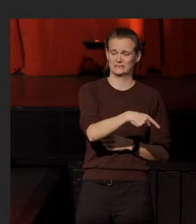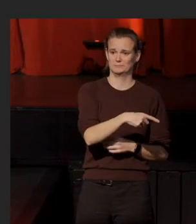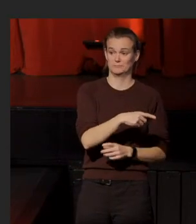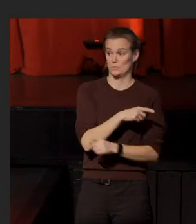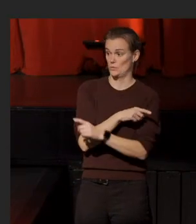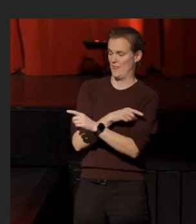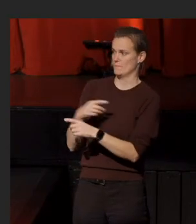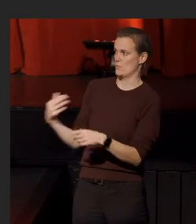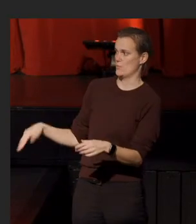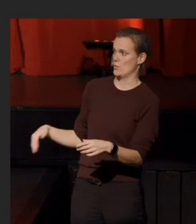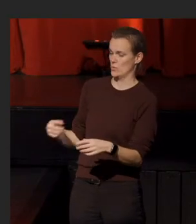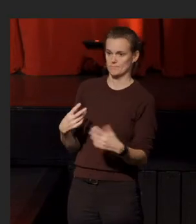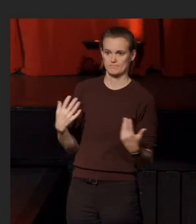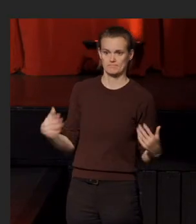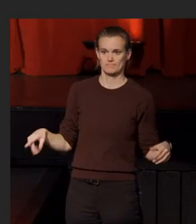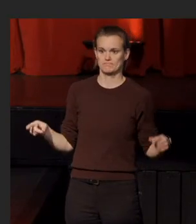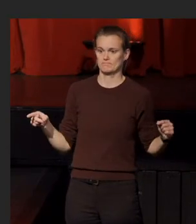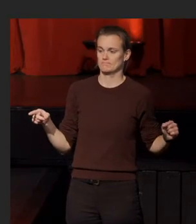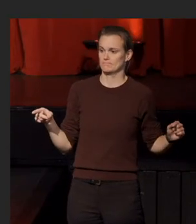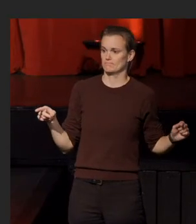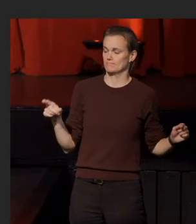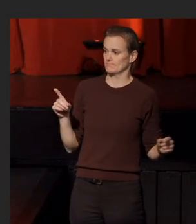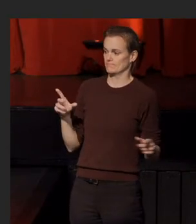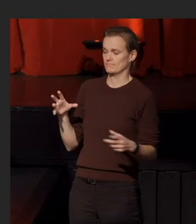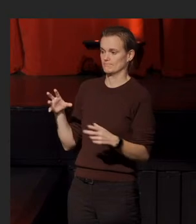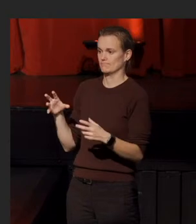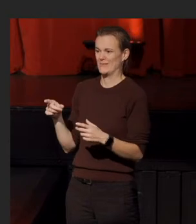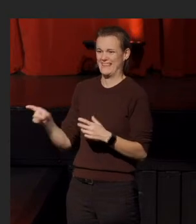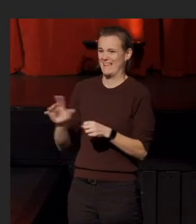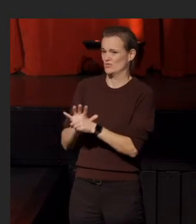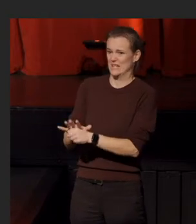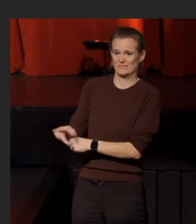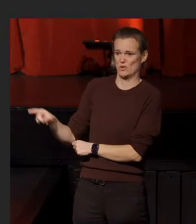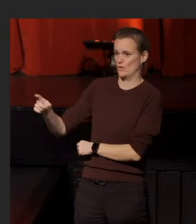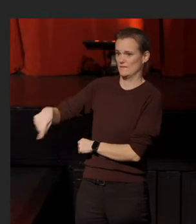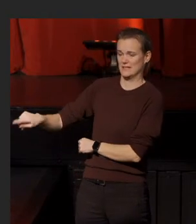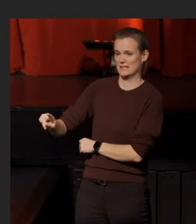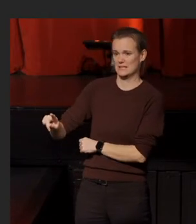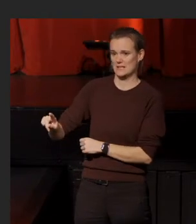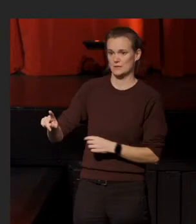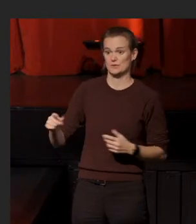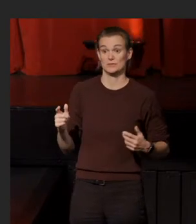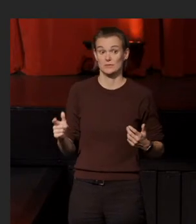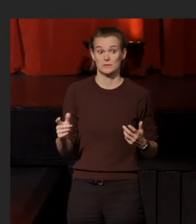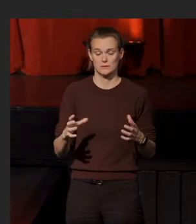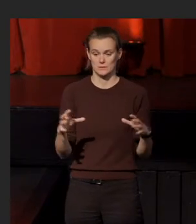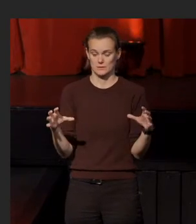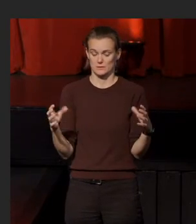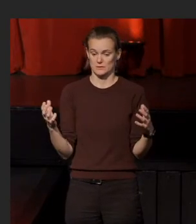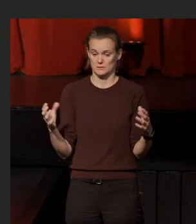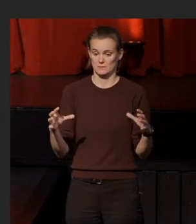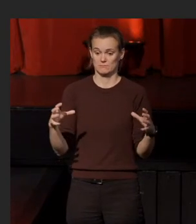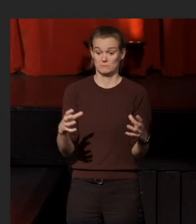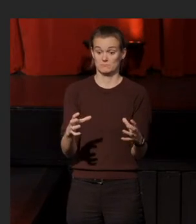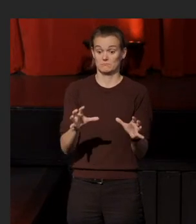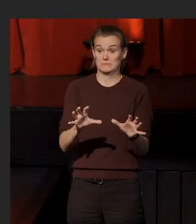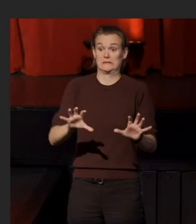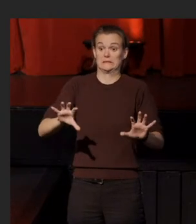politically engaged is too stressful, whatever it is. So I think that that's one way